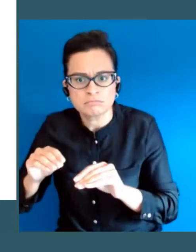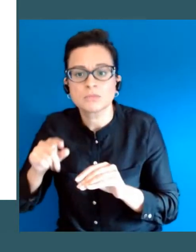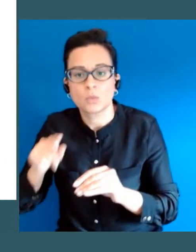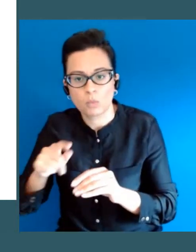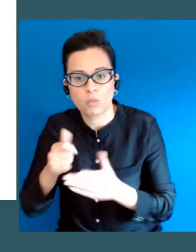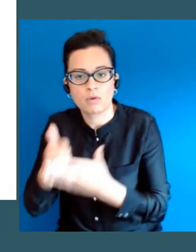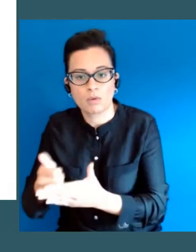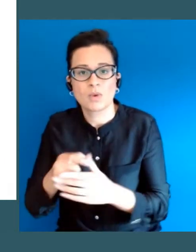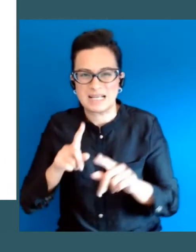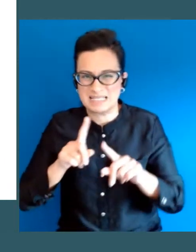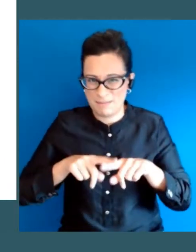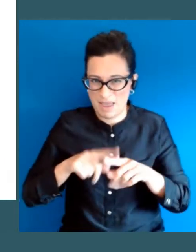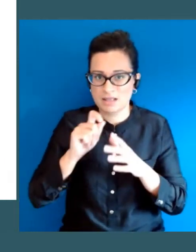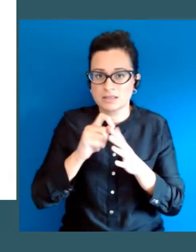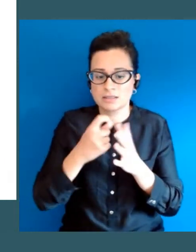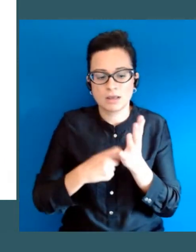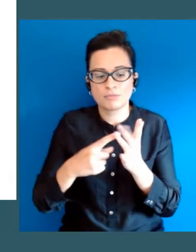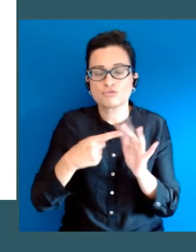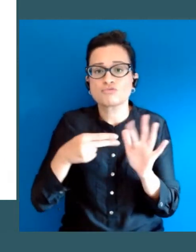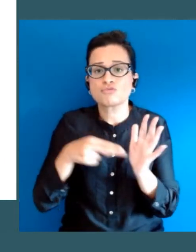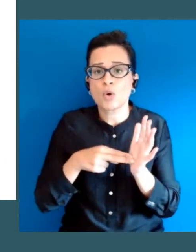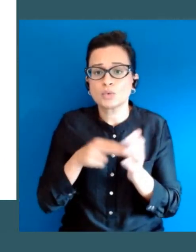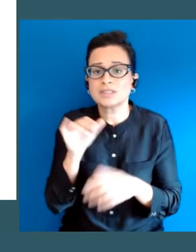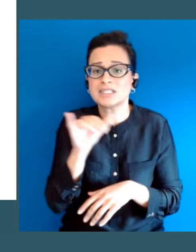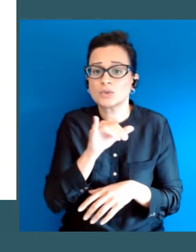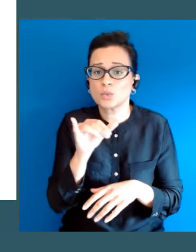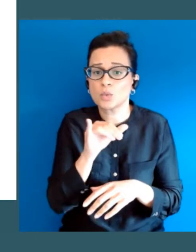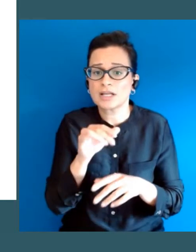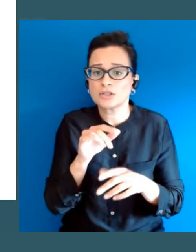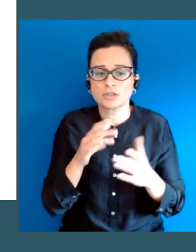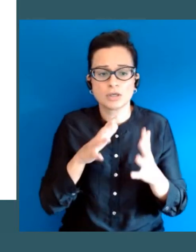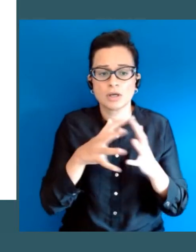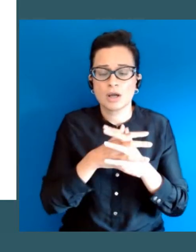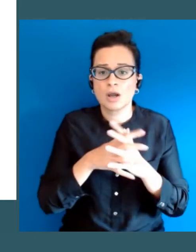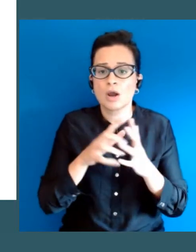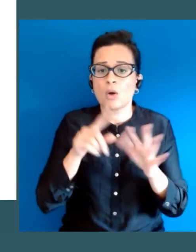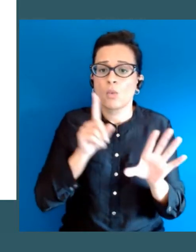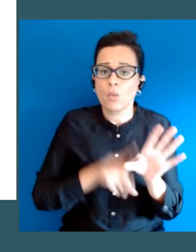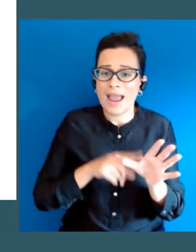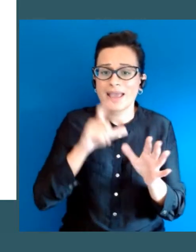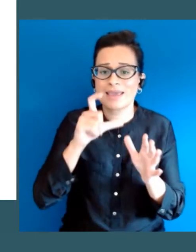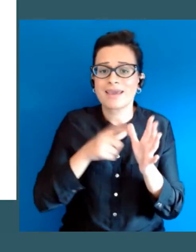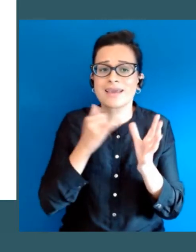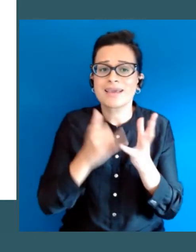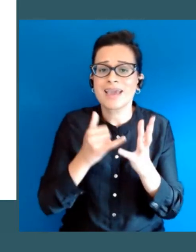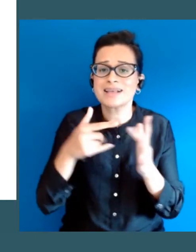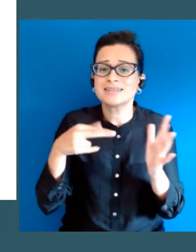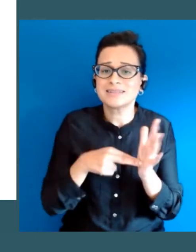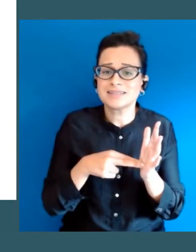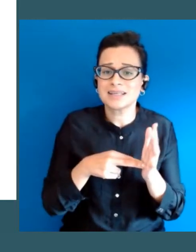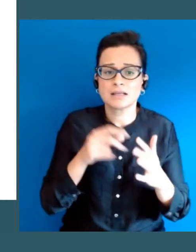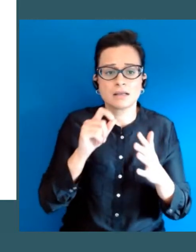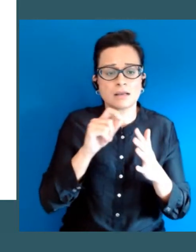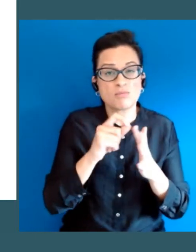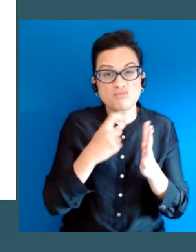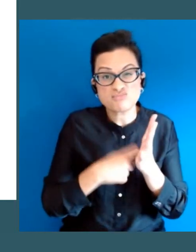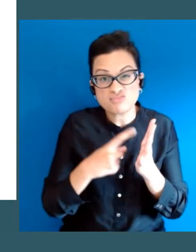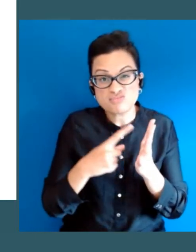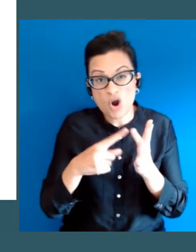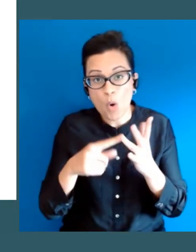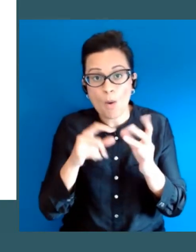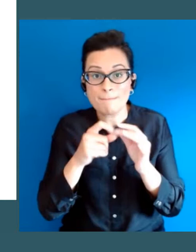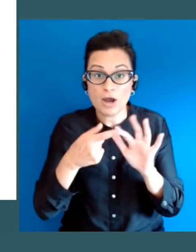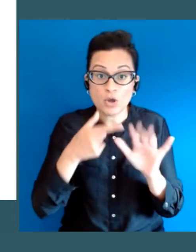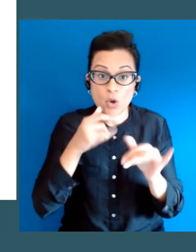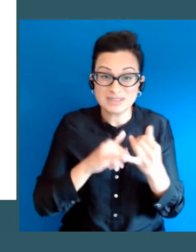the extensively hydrolyzed formulas, such as whey or casein. They contain probiotics, prebiotics, and you can see there's some follow-on